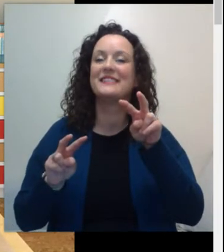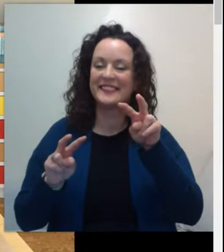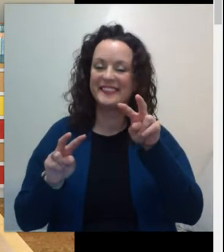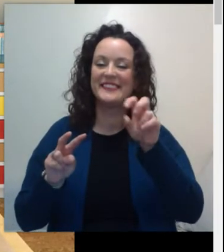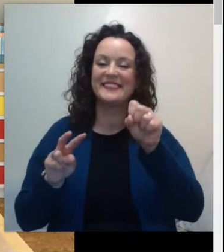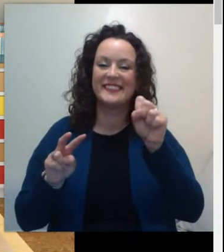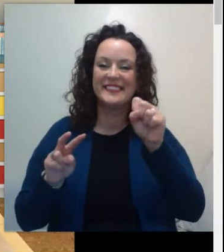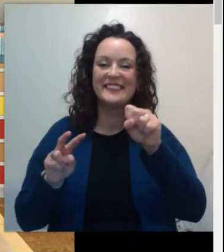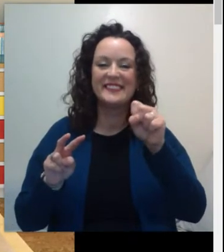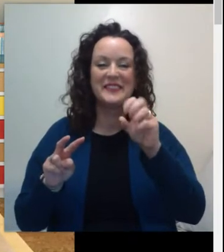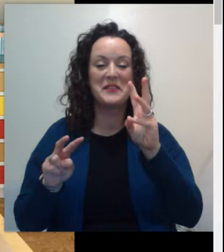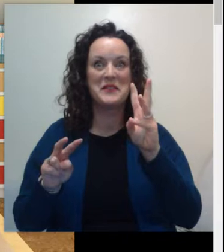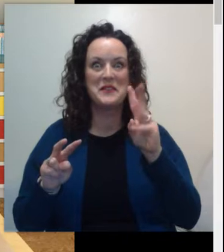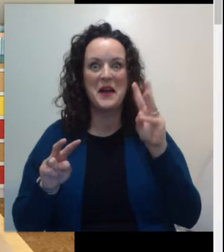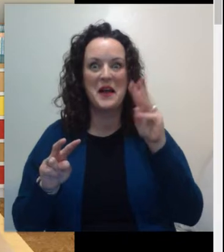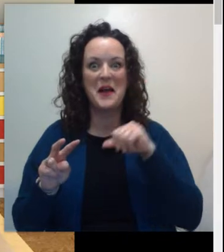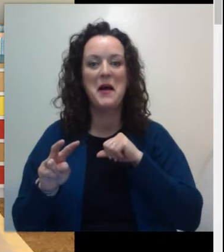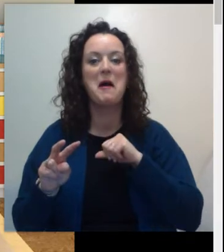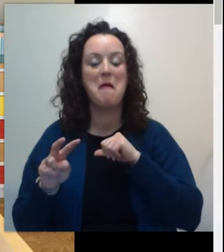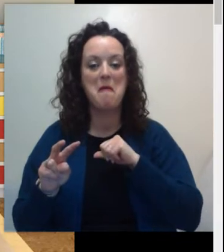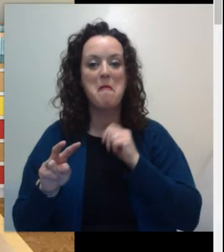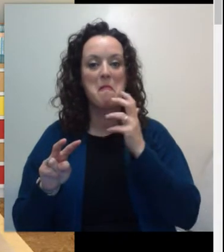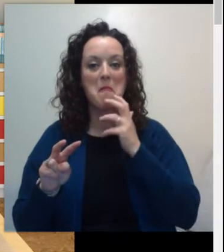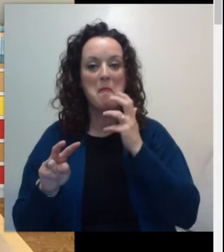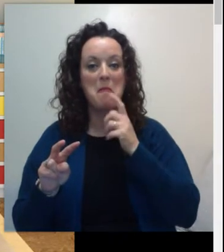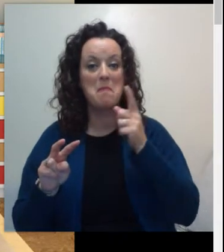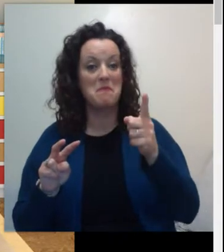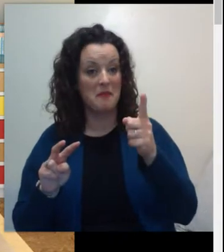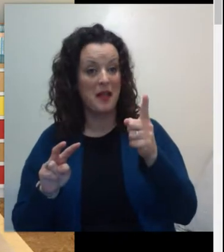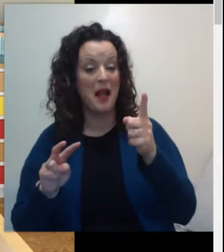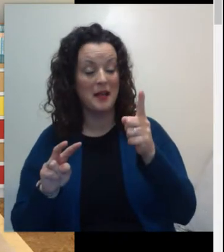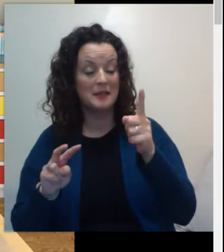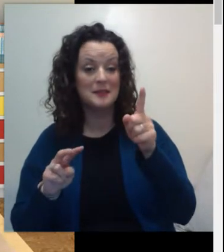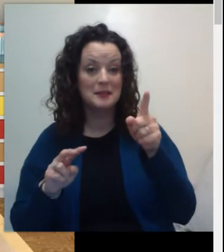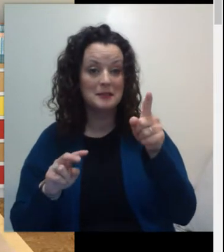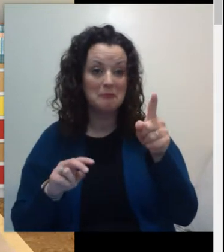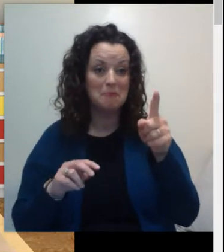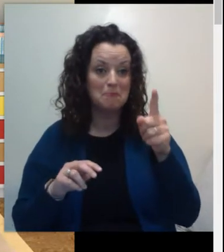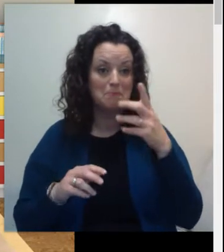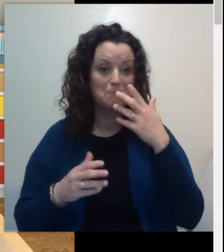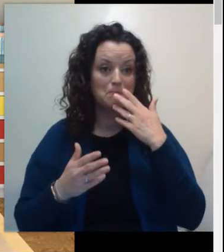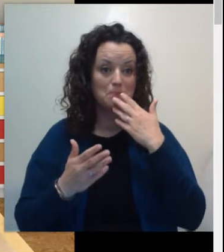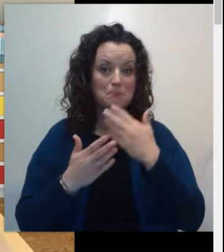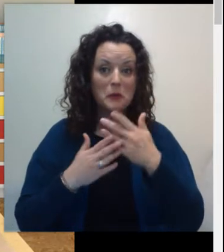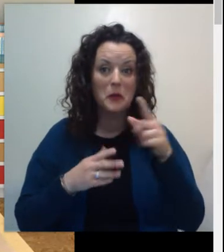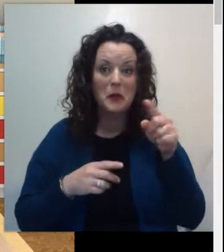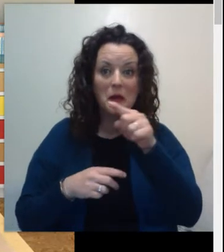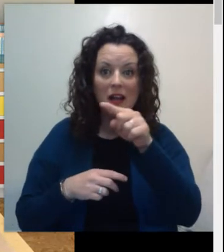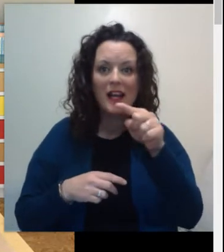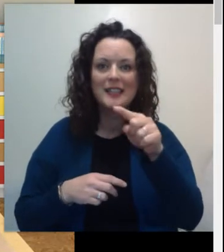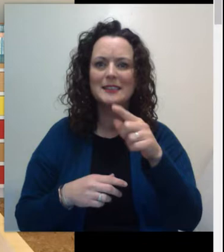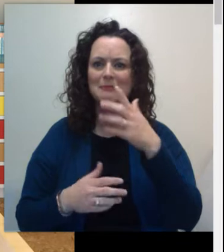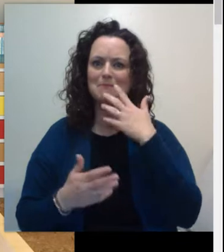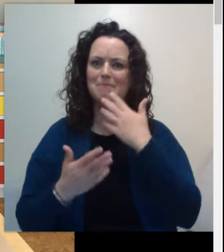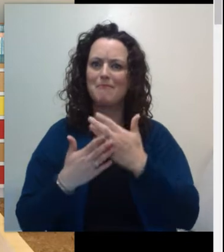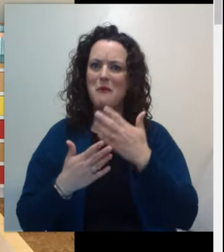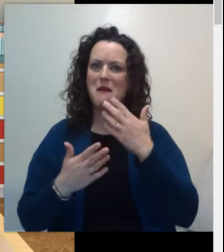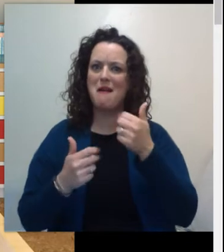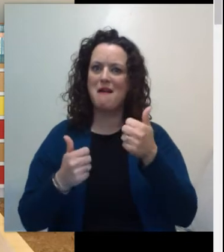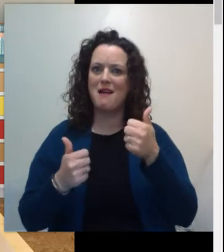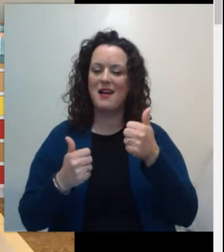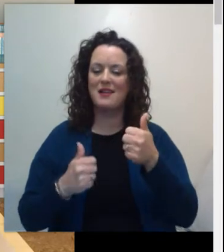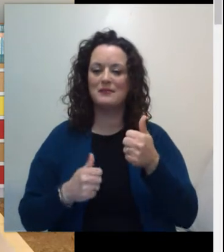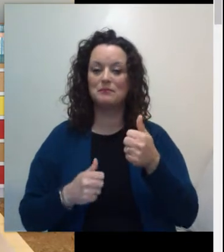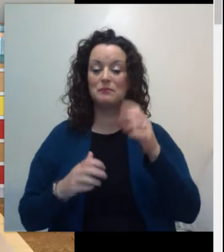yeah. Wow. That's some pretty great stuff. Well done. Oh, I feel like